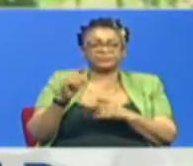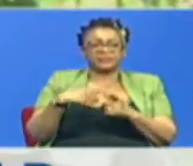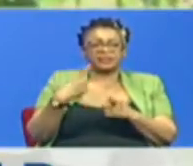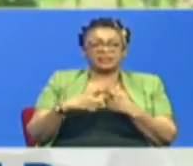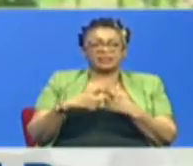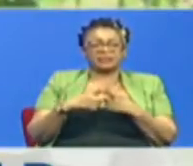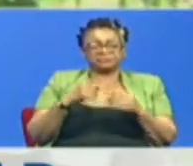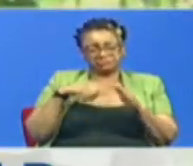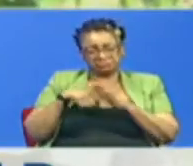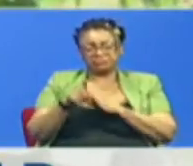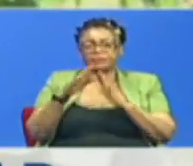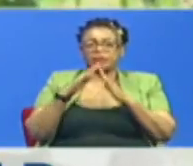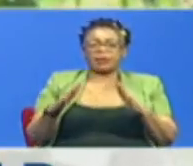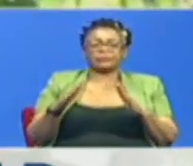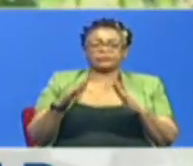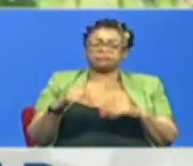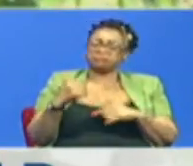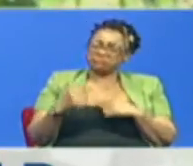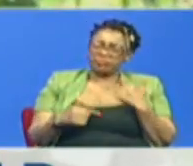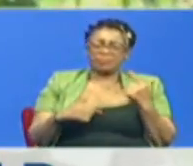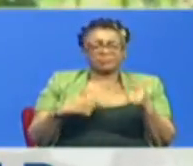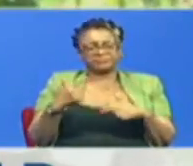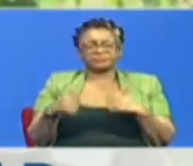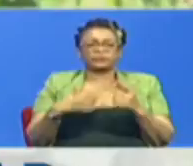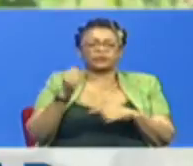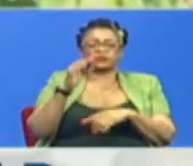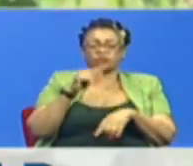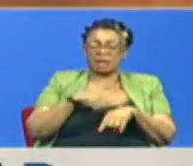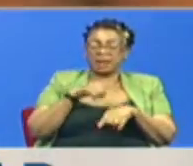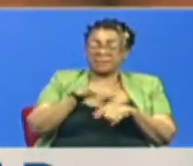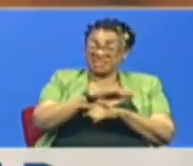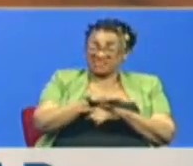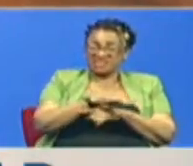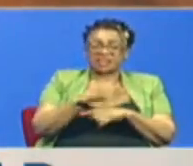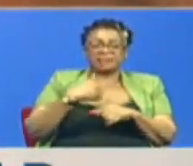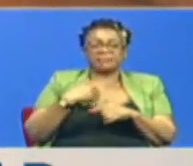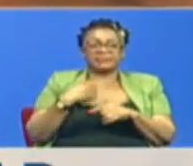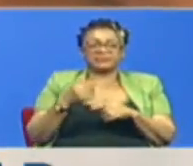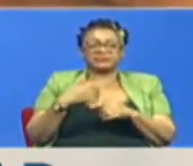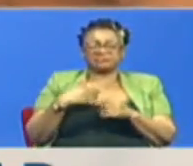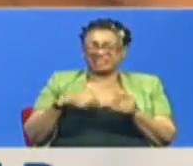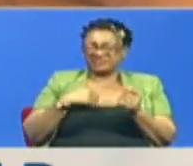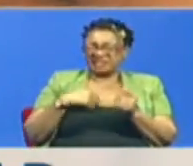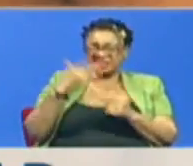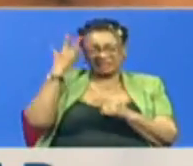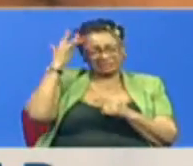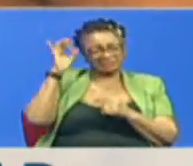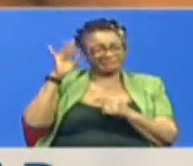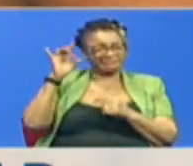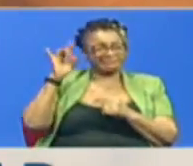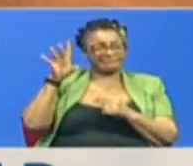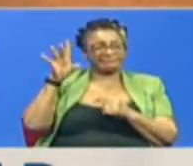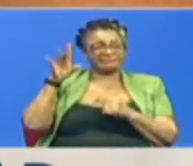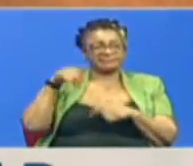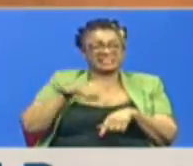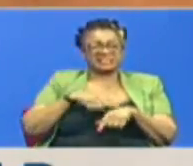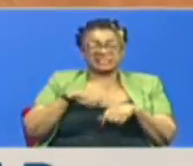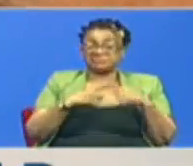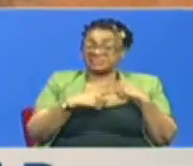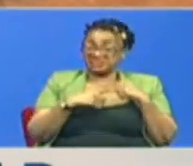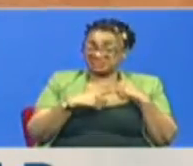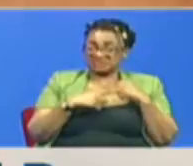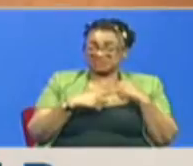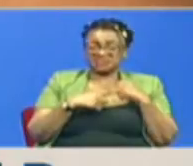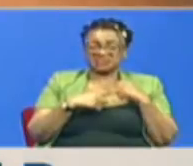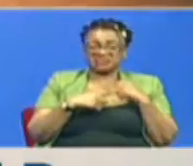nyumba, shughuli. So vile ilifika jioni nikaanza kuwa na kichwa na niuma. So vile ilifika 6,